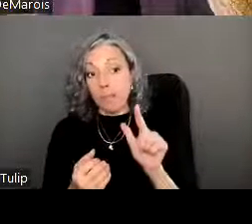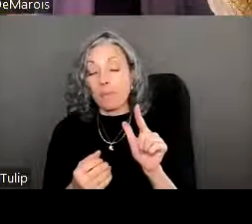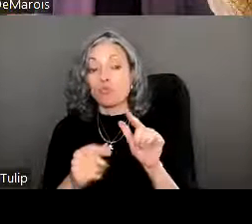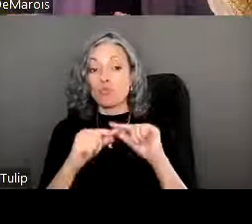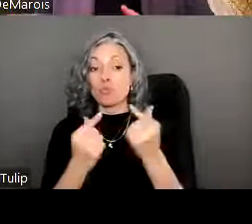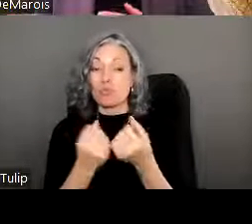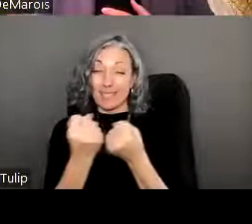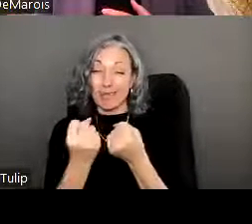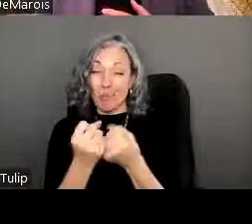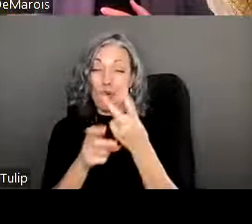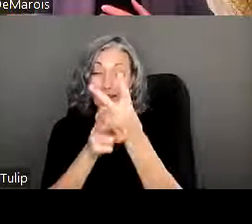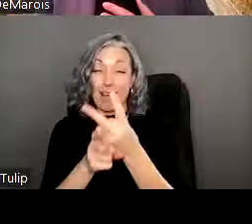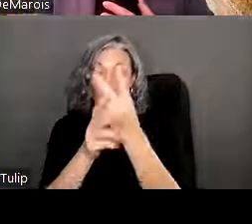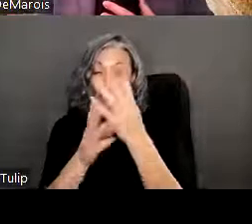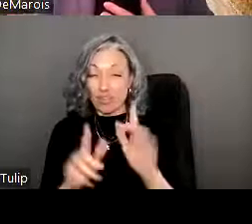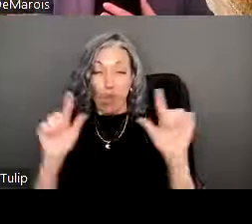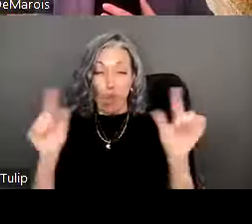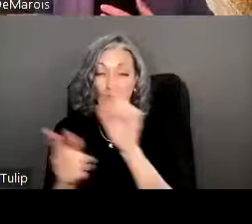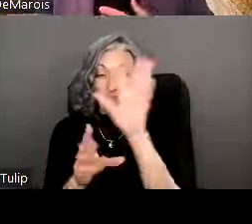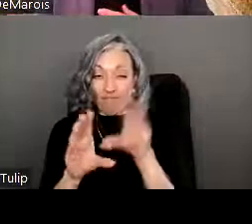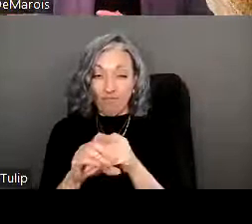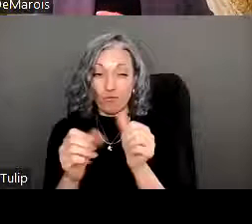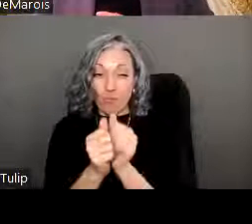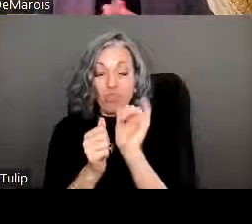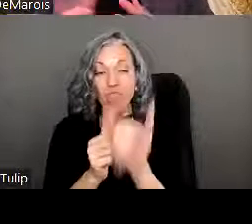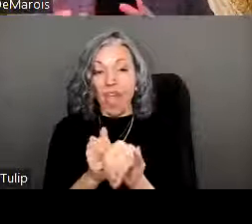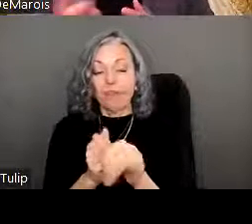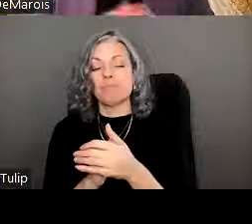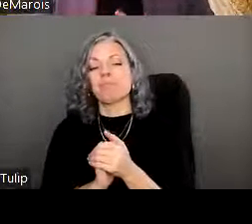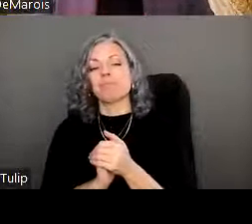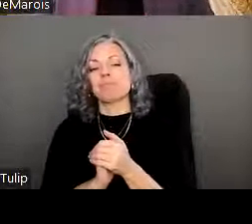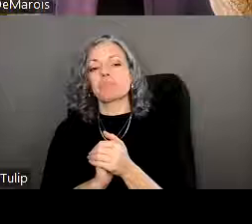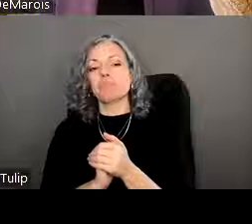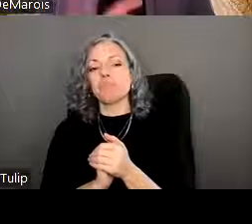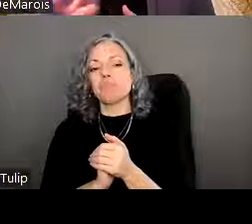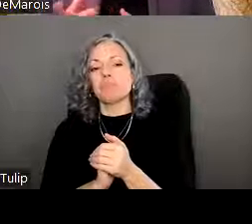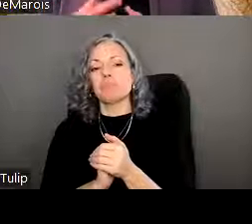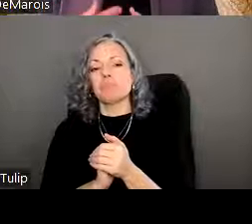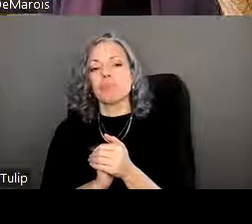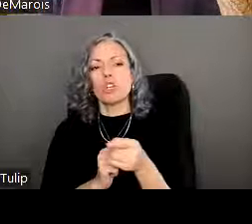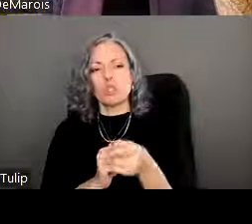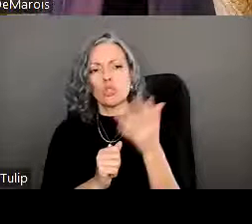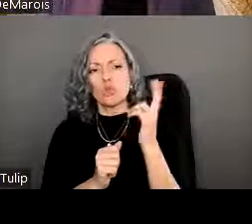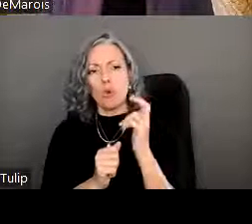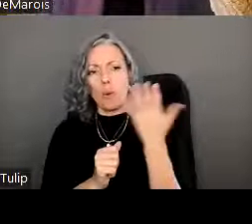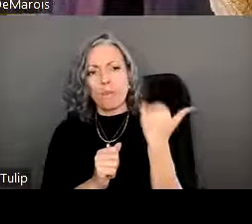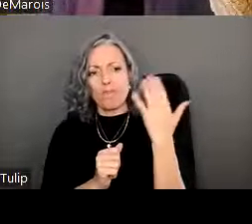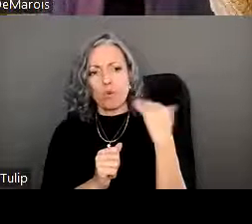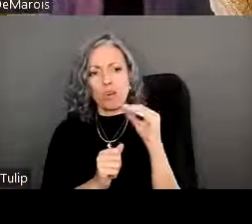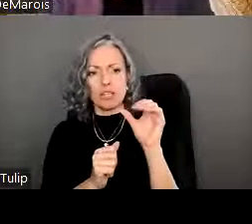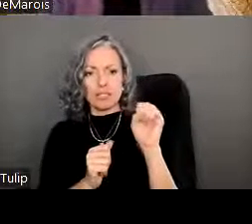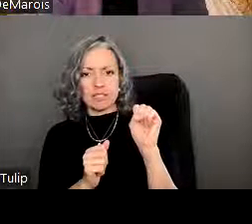caregivers will all be part of that work. And then you heard a bit from Celine